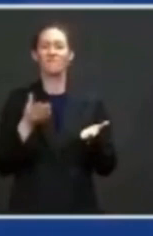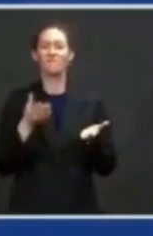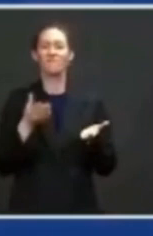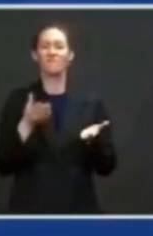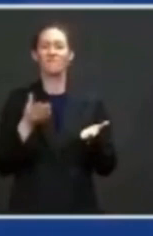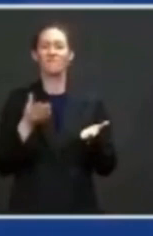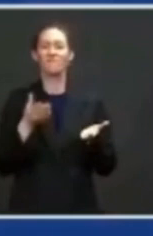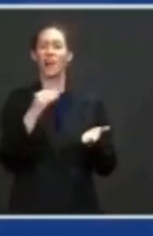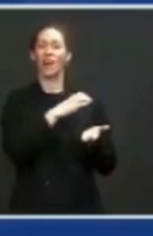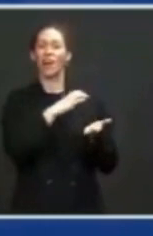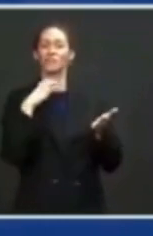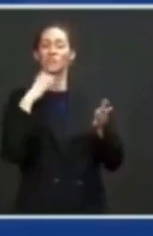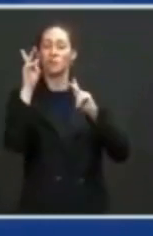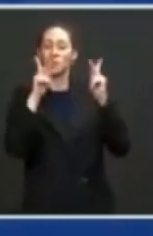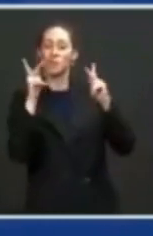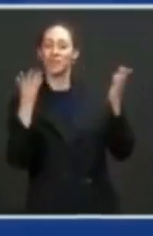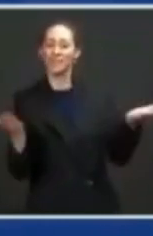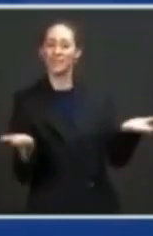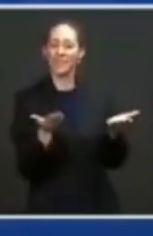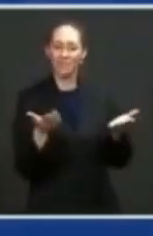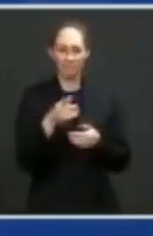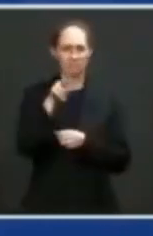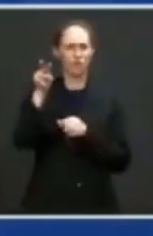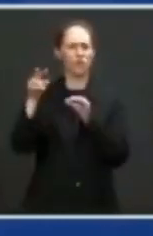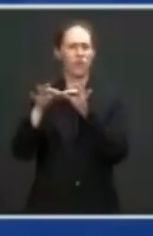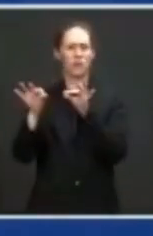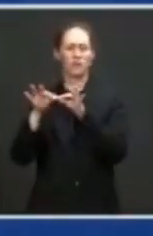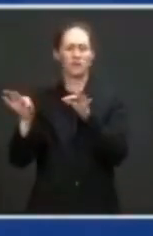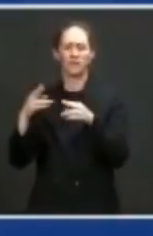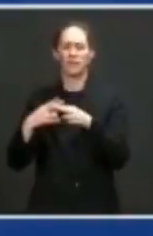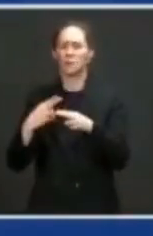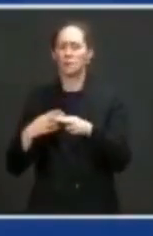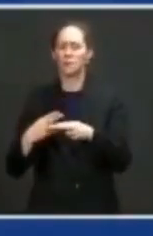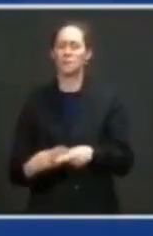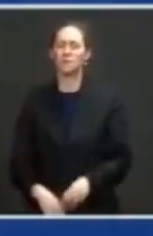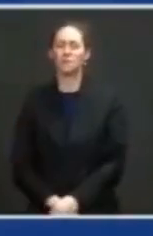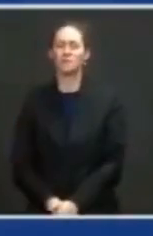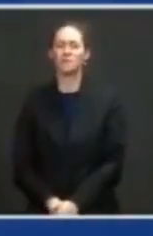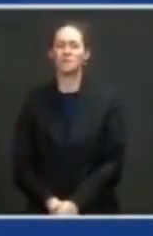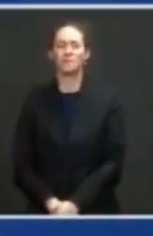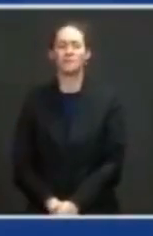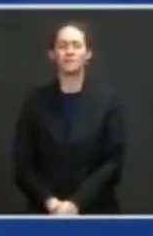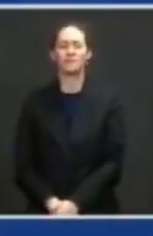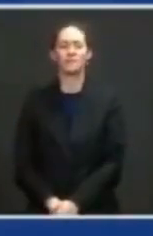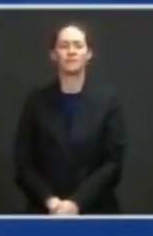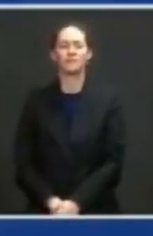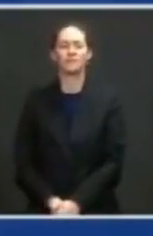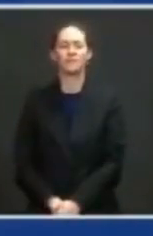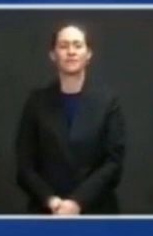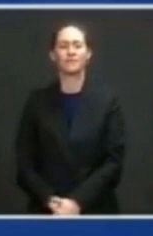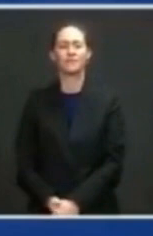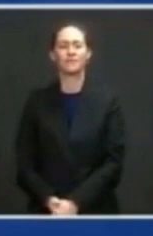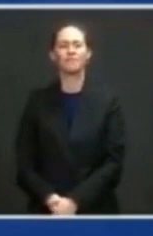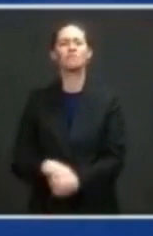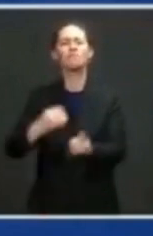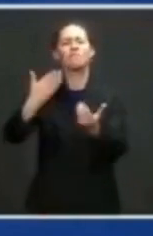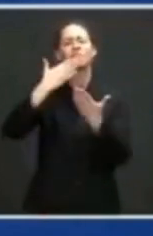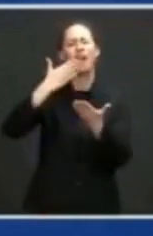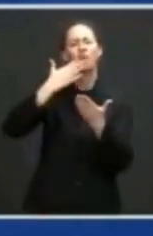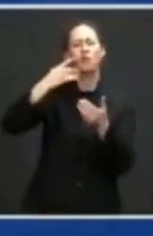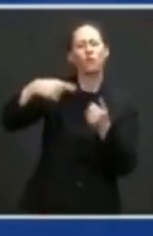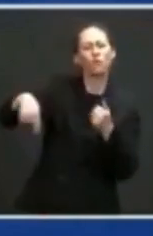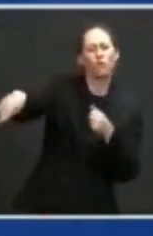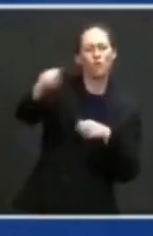going well. Keep going. And I want to thank you for all that you do to represent these service veterans, because